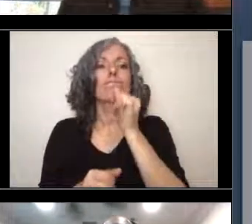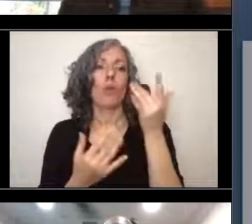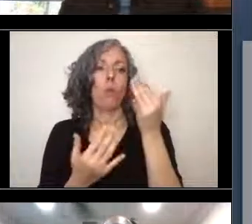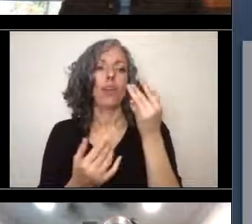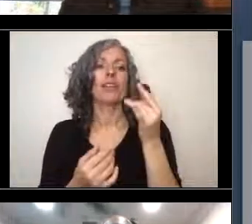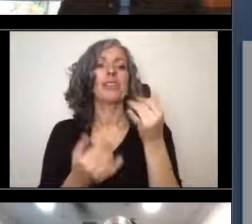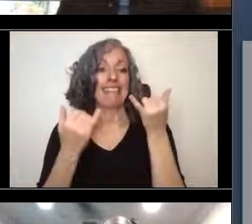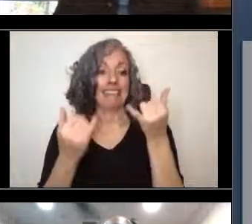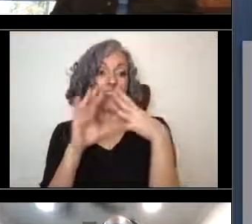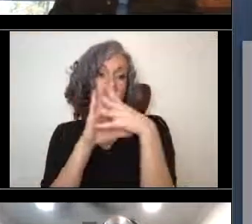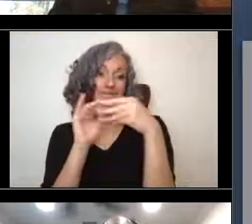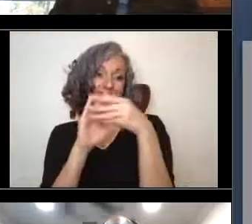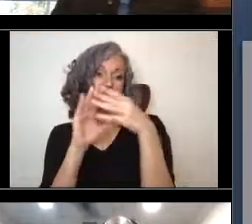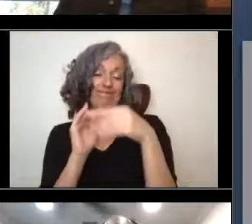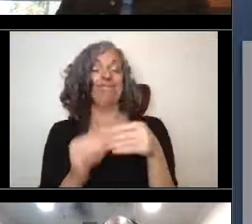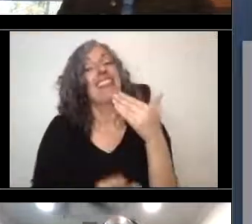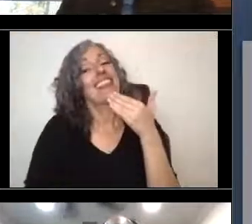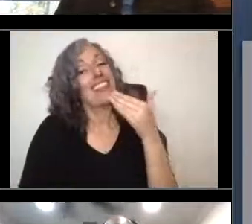Thank you.